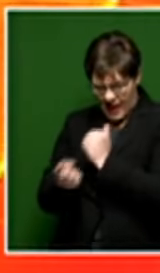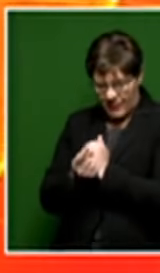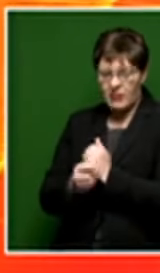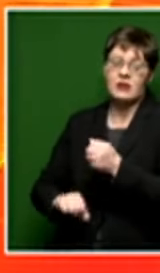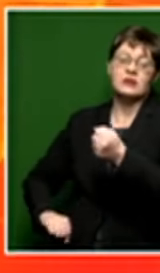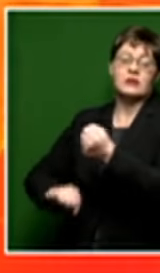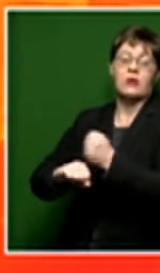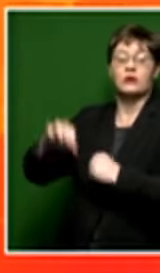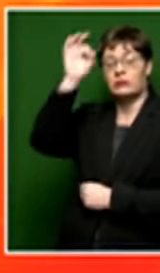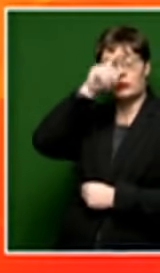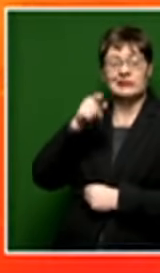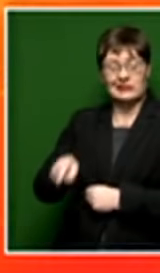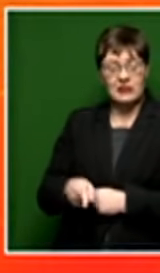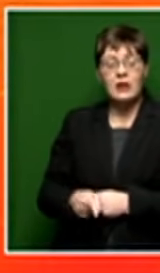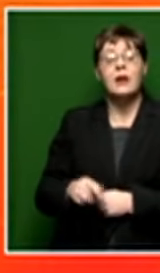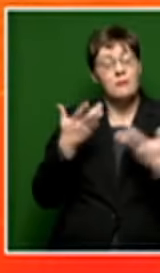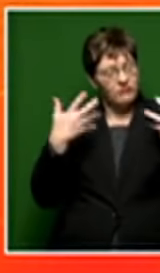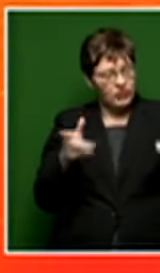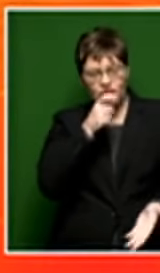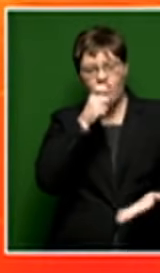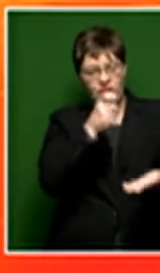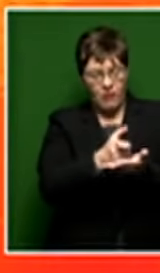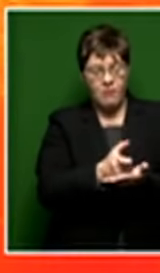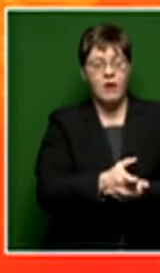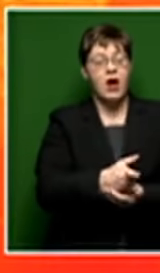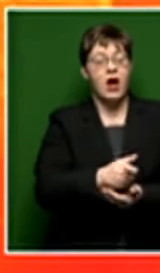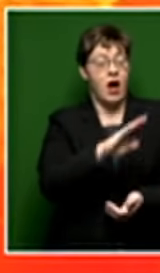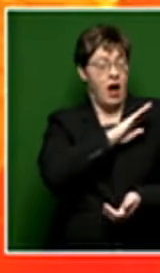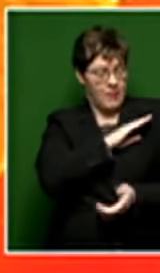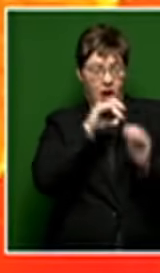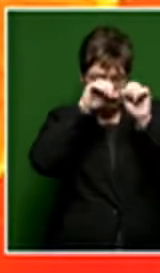confirming that the SANDF have already been deployed to those hotspot areas. All right, the time.